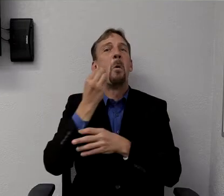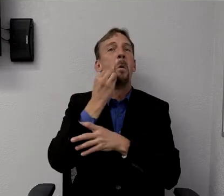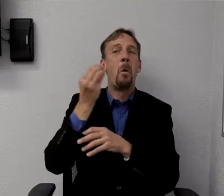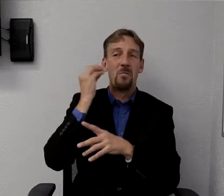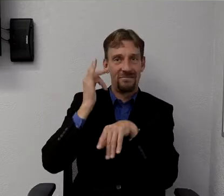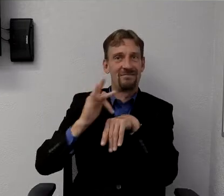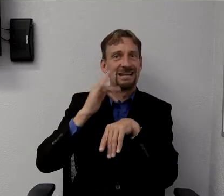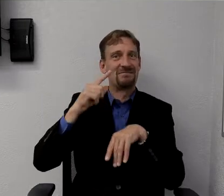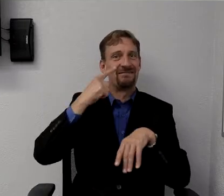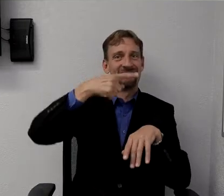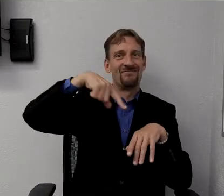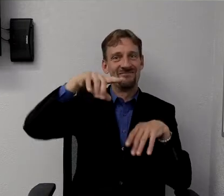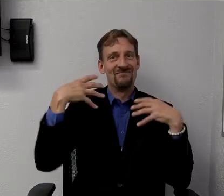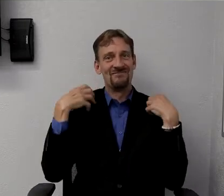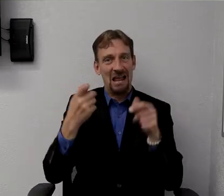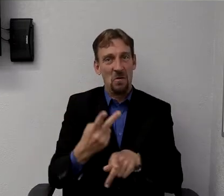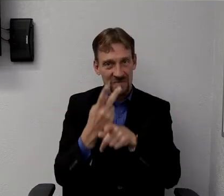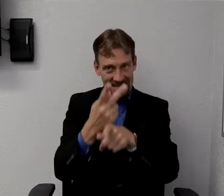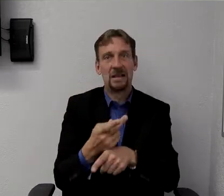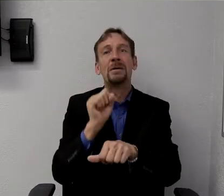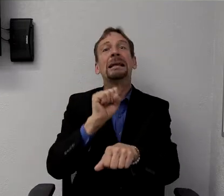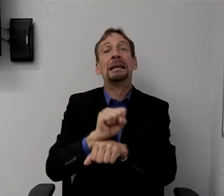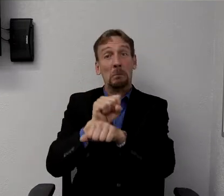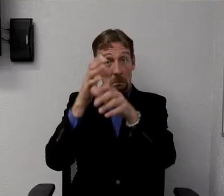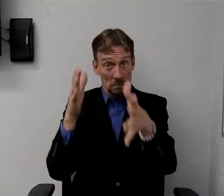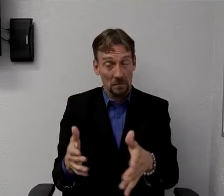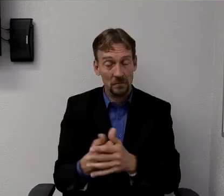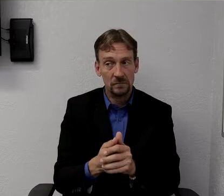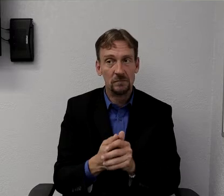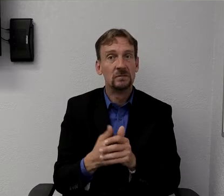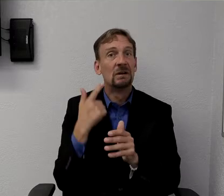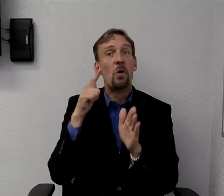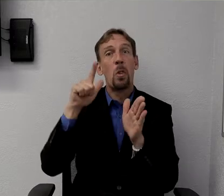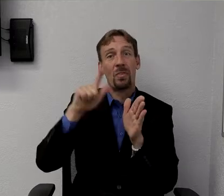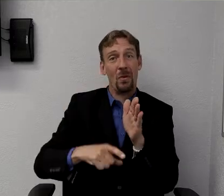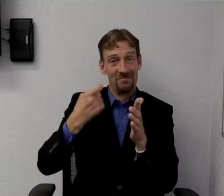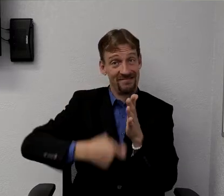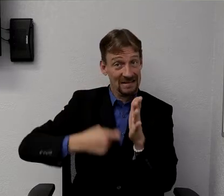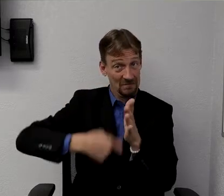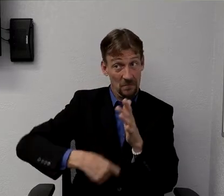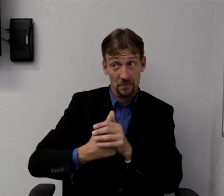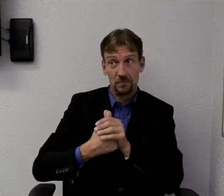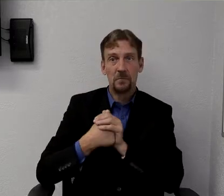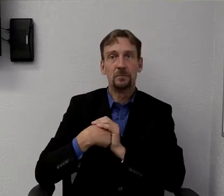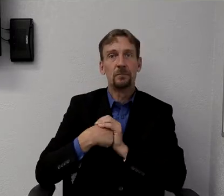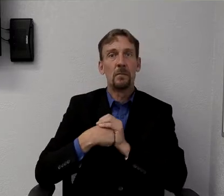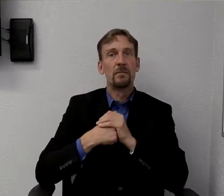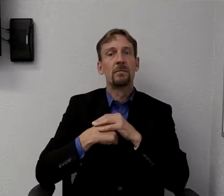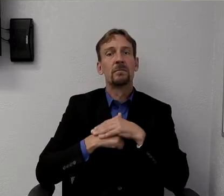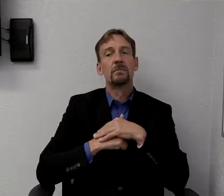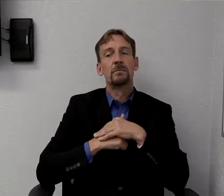employees at lower rates. And then we also, our Cahuilla Delta Sleep